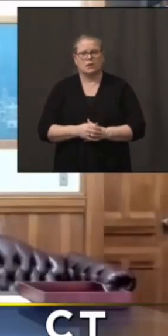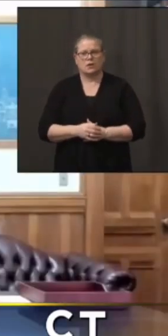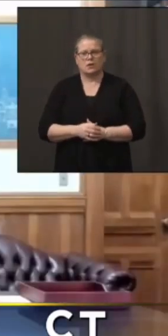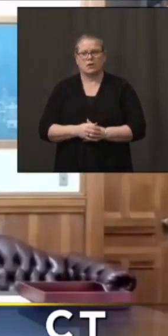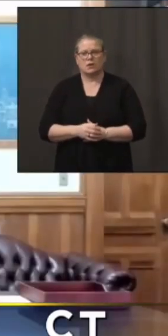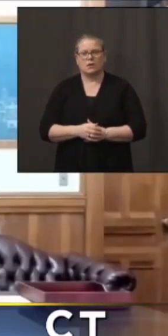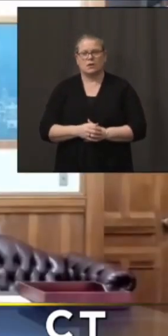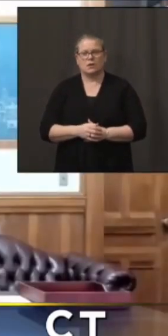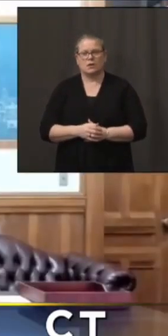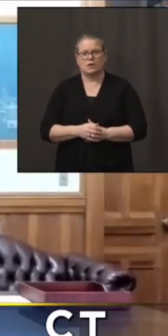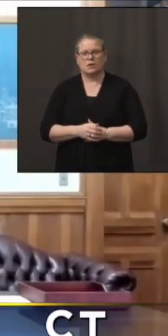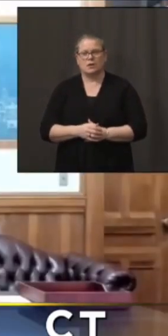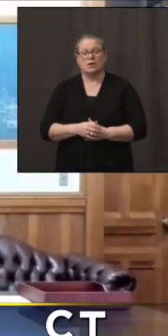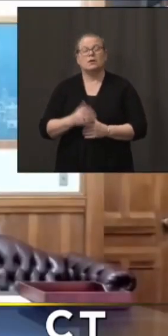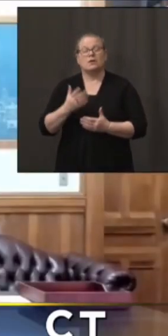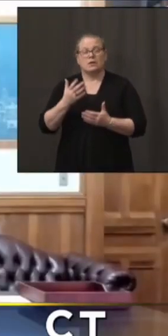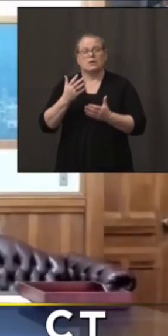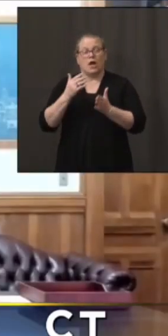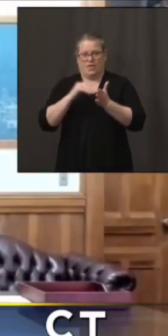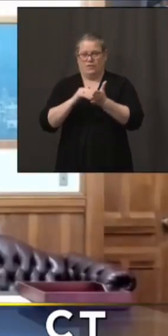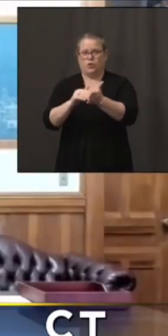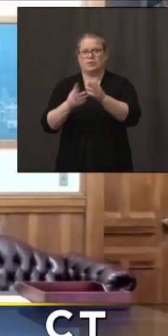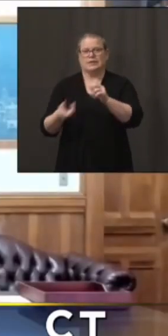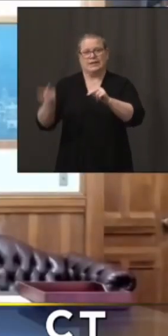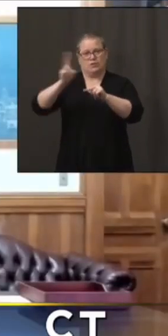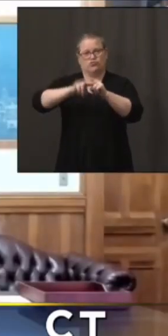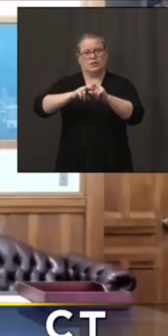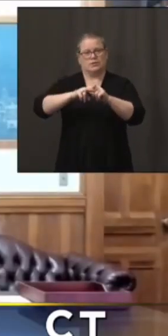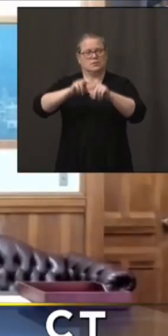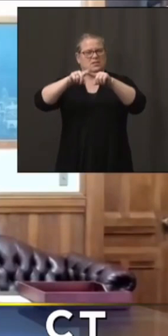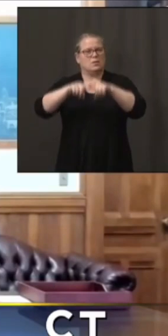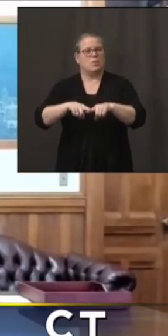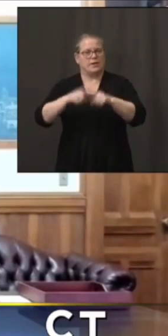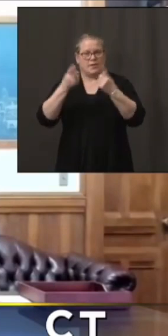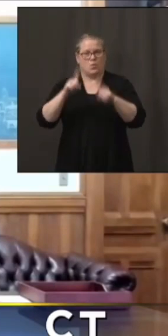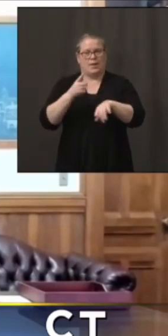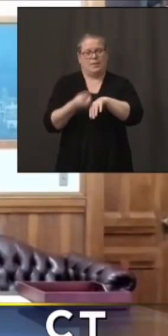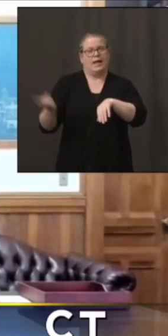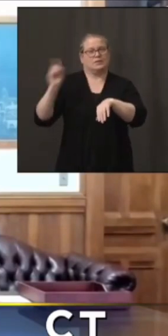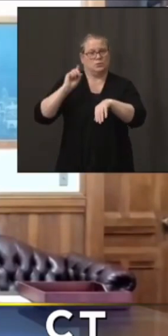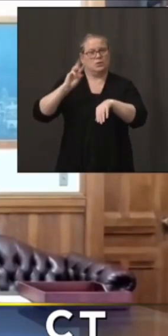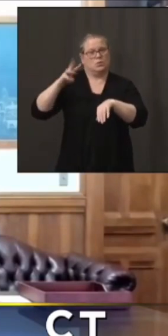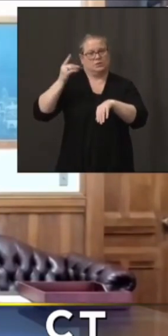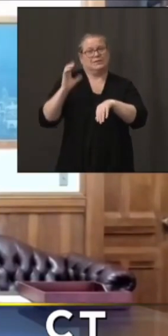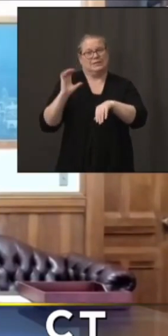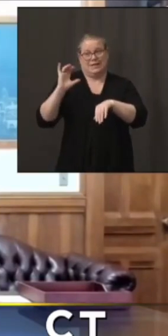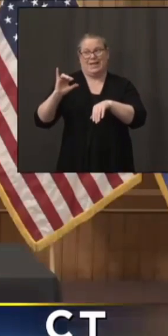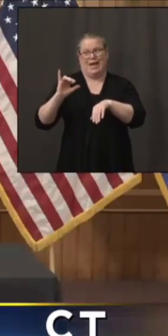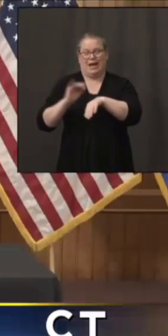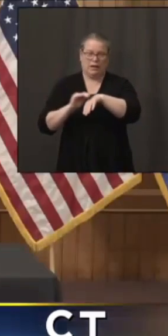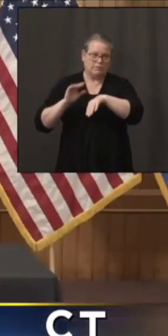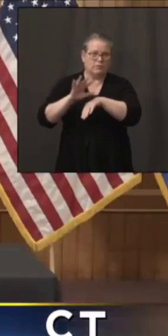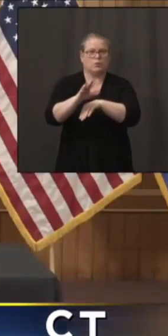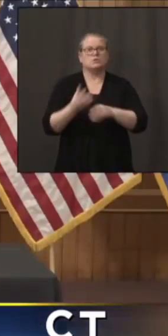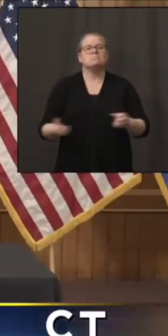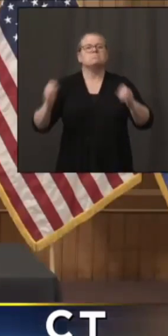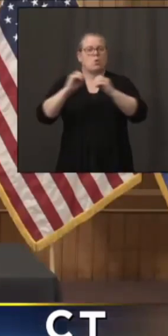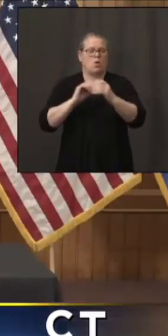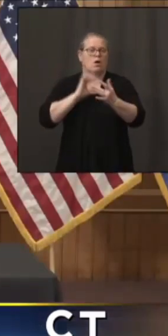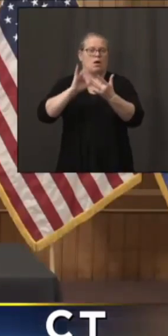The frequency has increased based upon the activities that occurred last week in Washington, D.C.